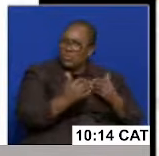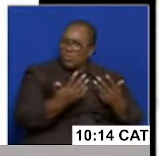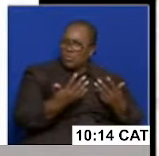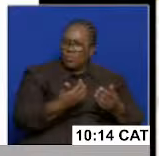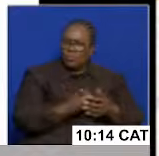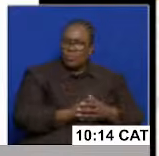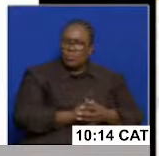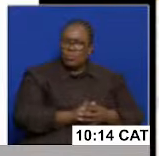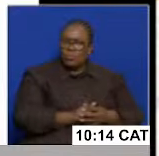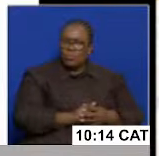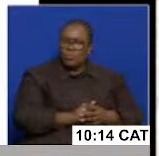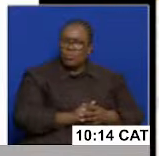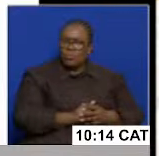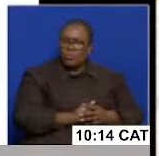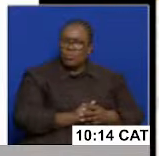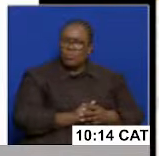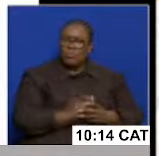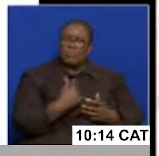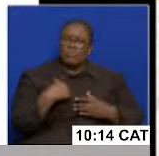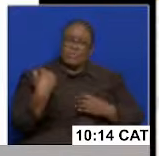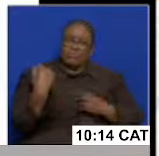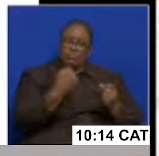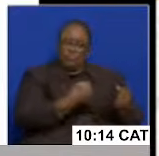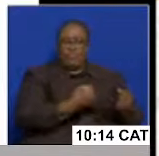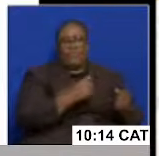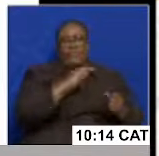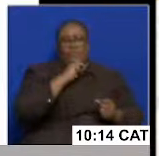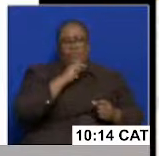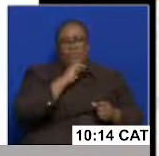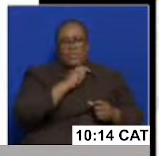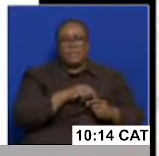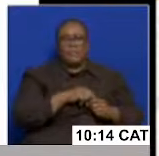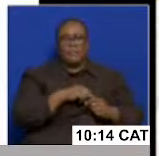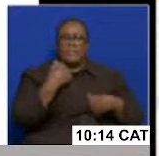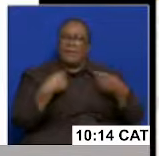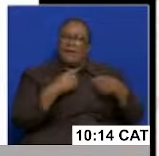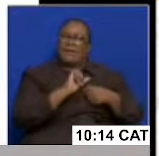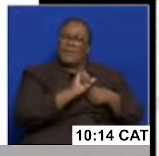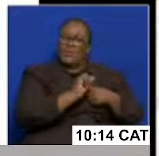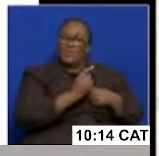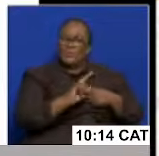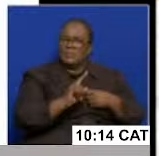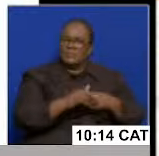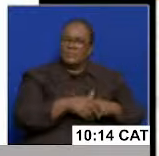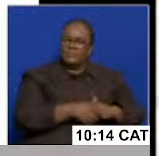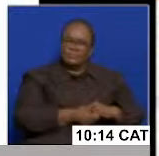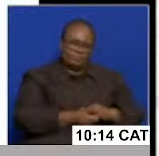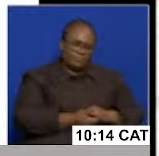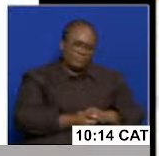I drove there in the morning. Okay. And what car were you driving that morning?